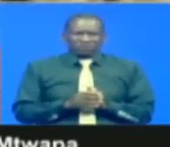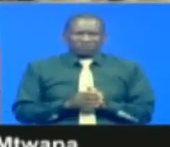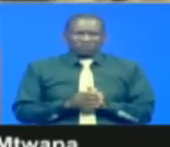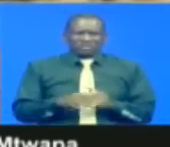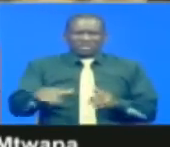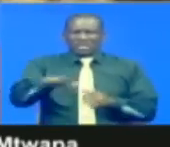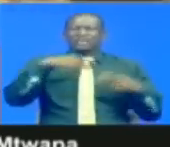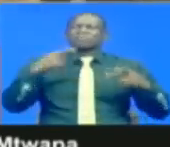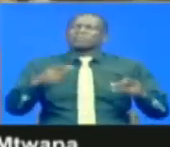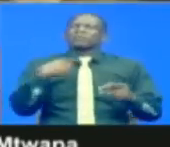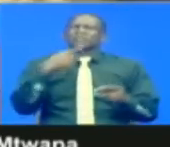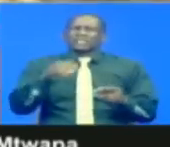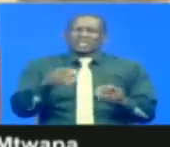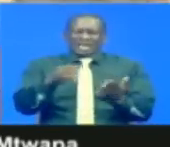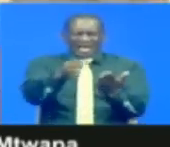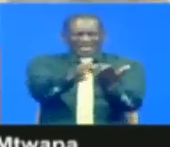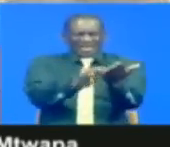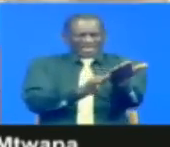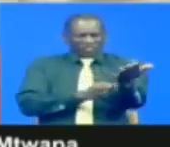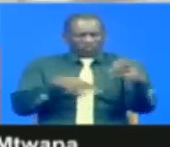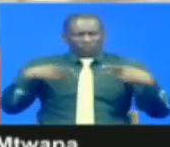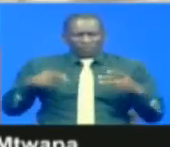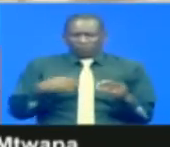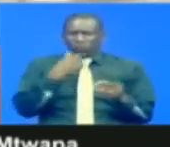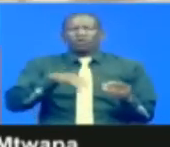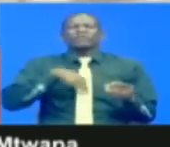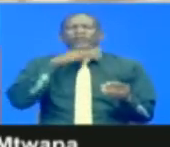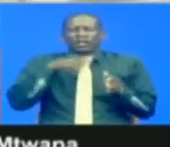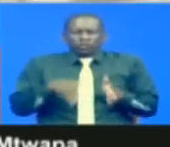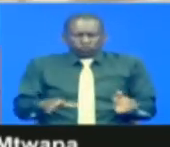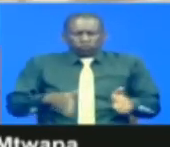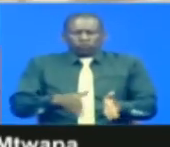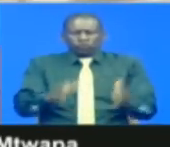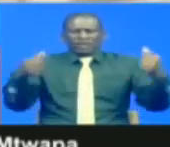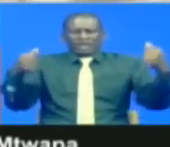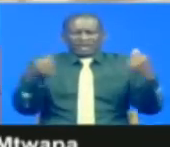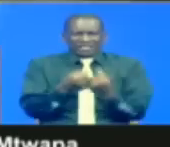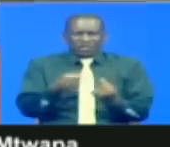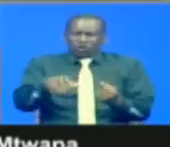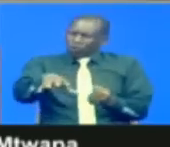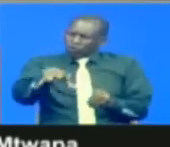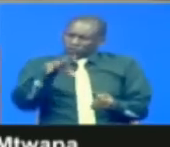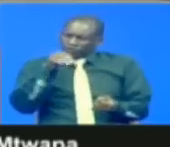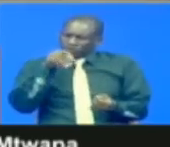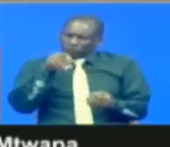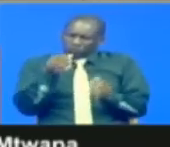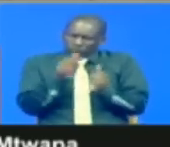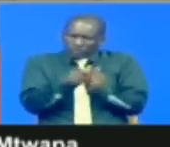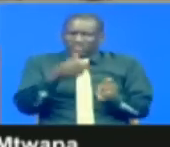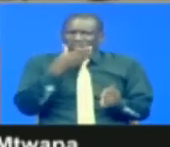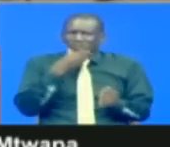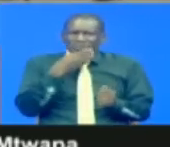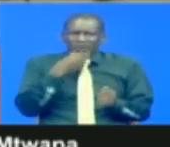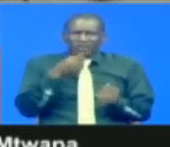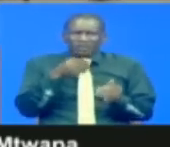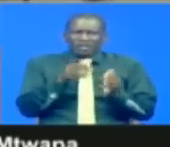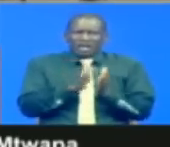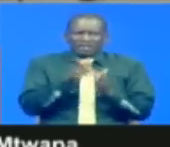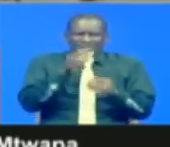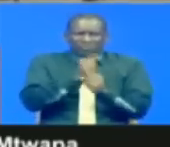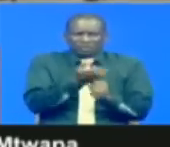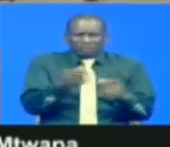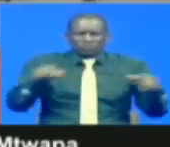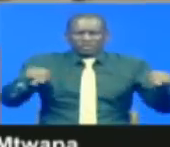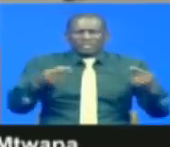Residents claim that a list of people who have died through road accidents was found in his possession, leading to the attack. They